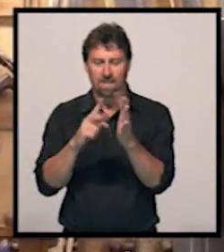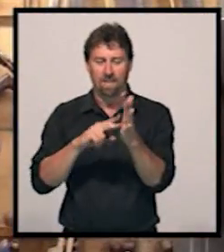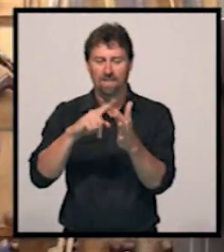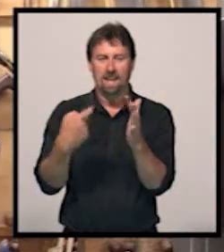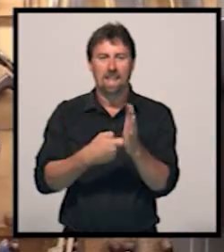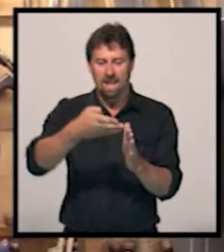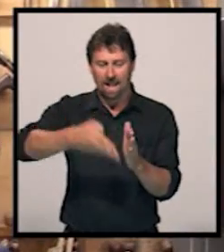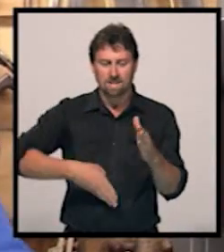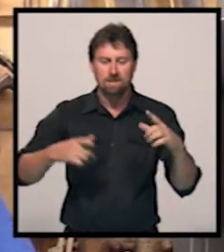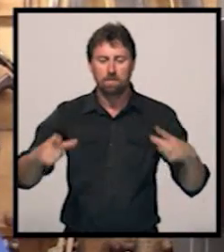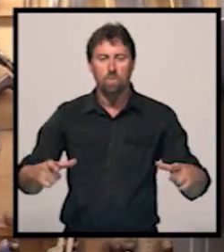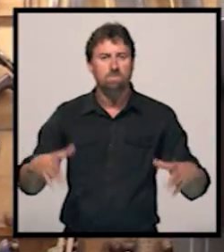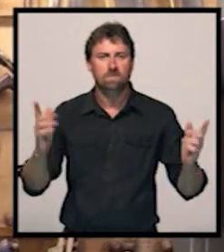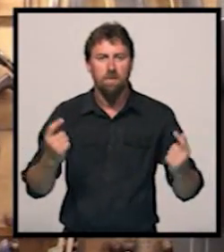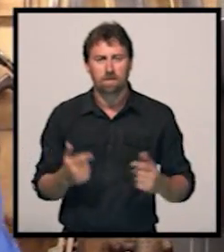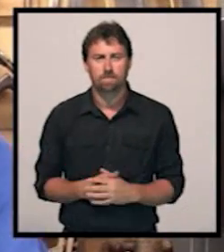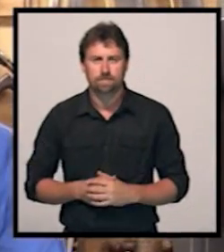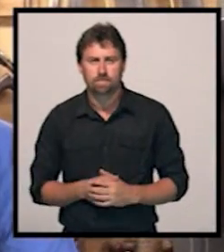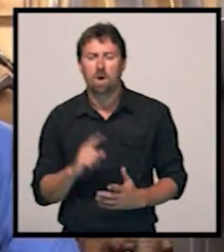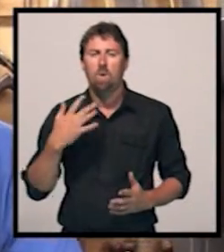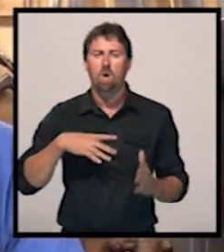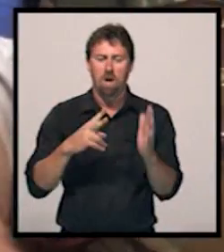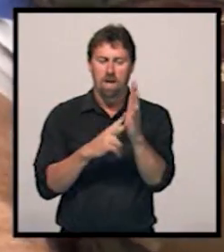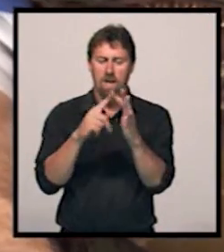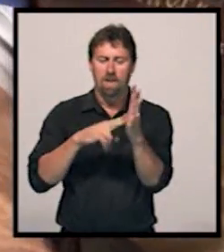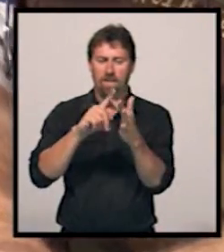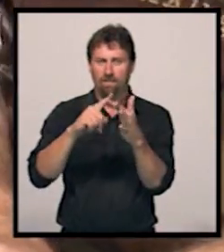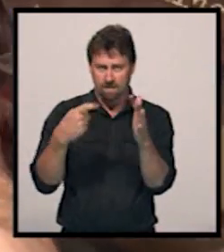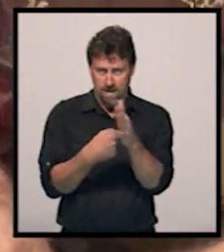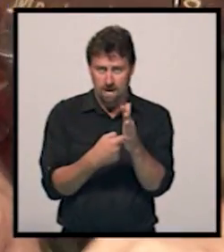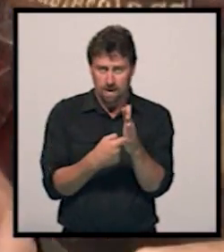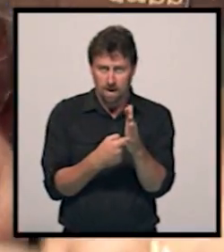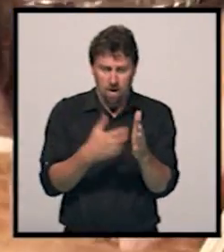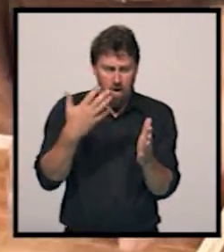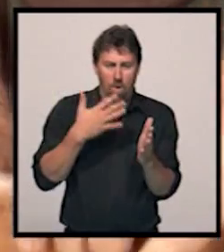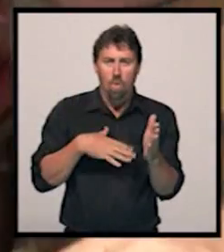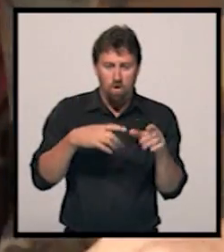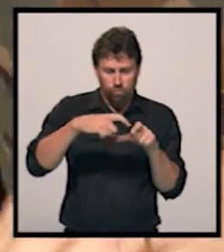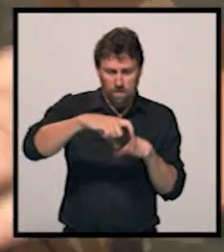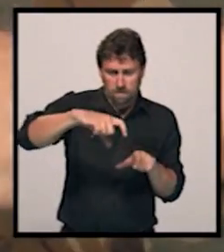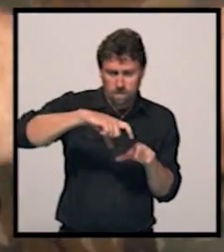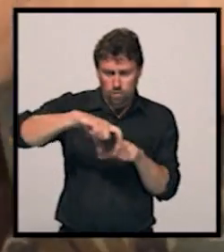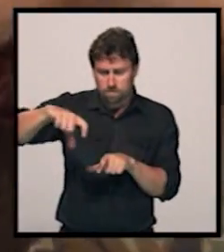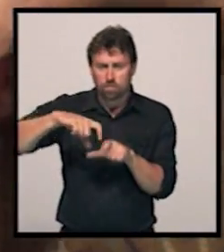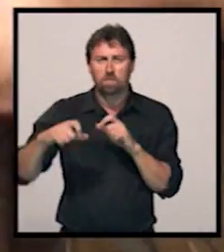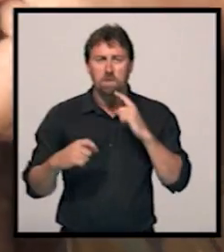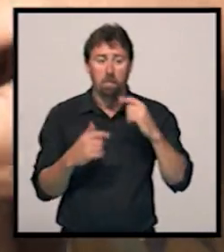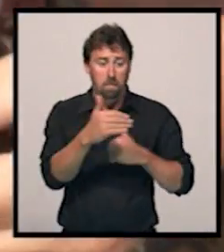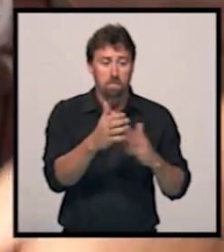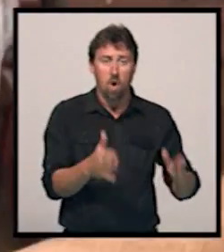it works, what I want is veneer strips a little bit wider than the box itself. So I've made these